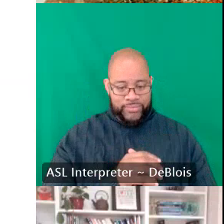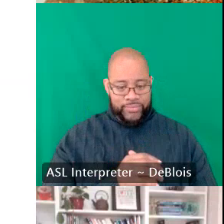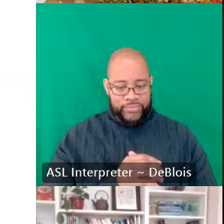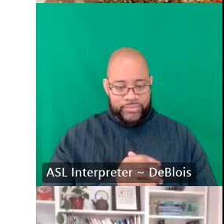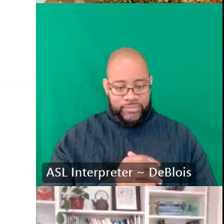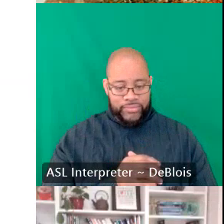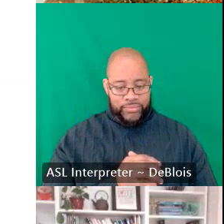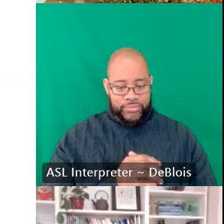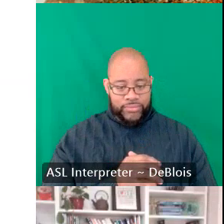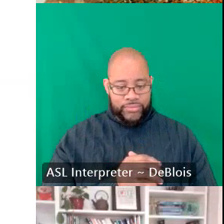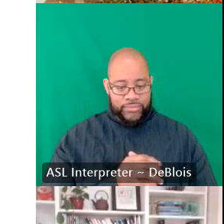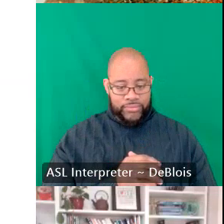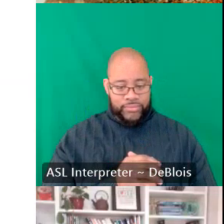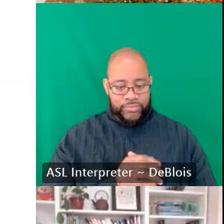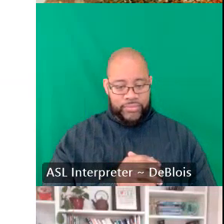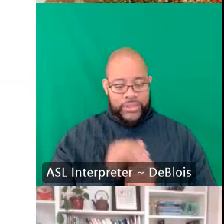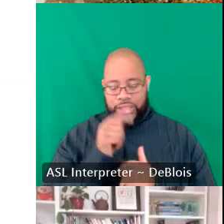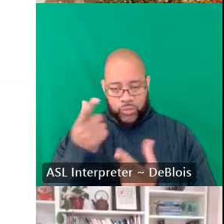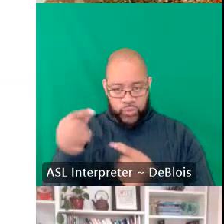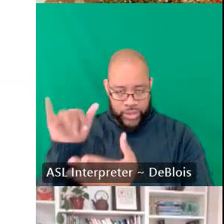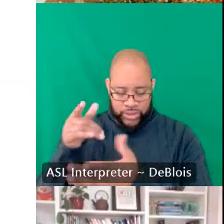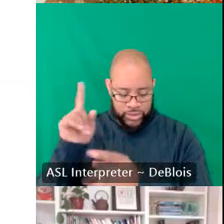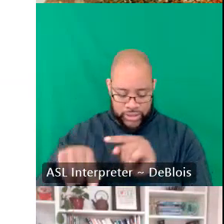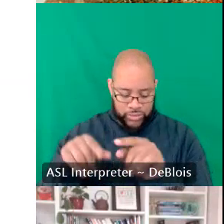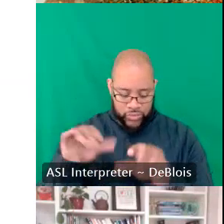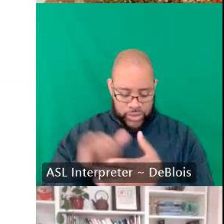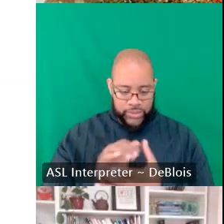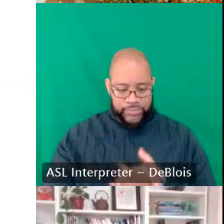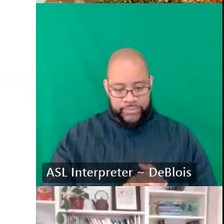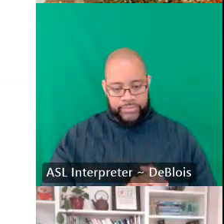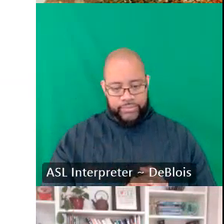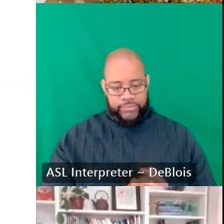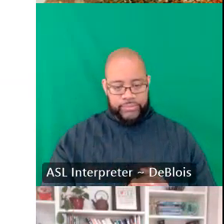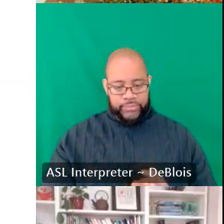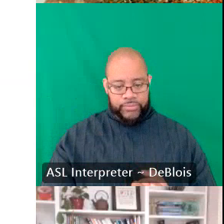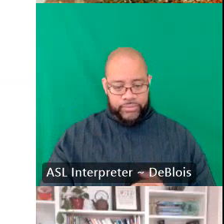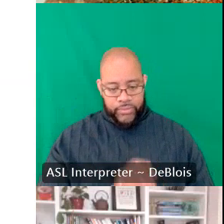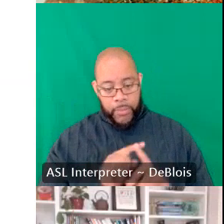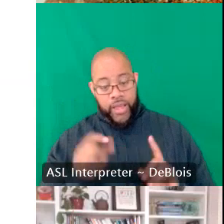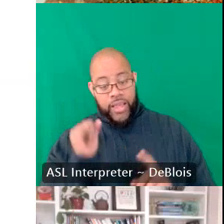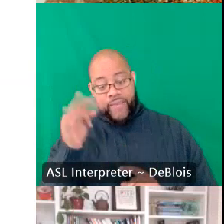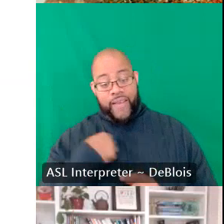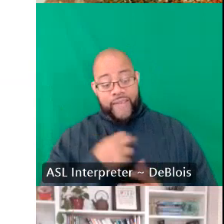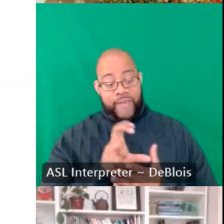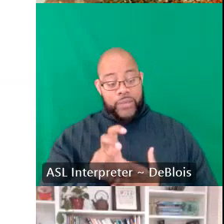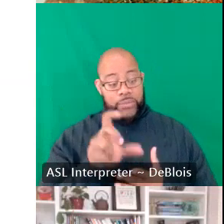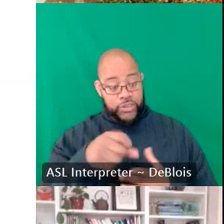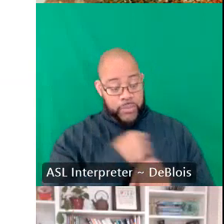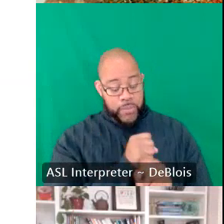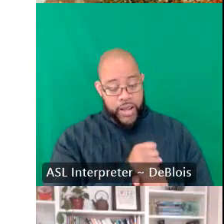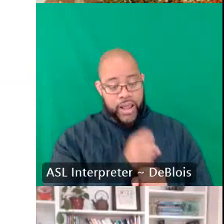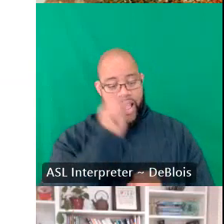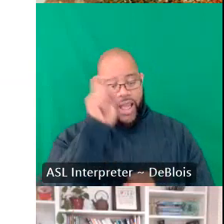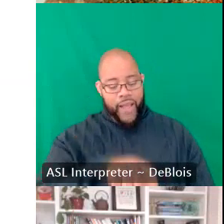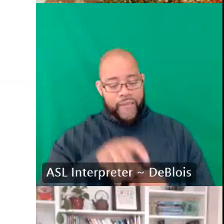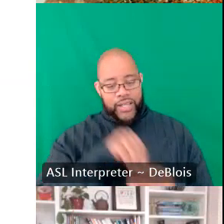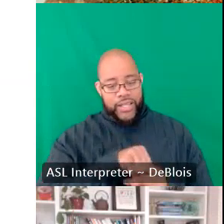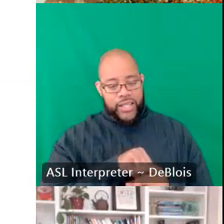is not what they do. But if there are investments to be made, they have to be in